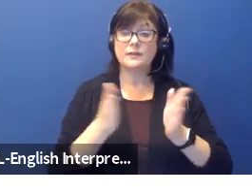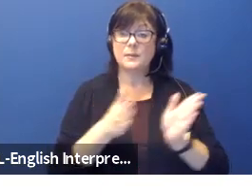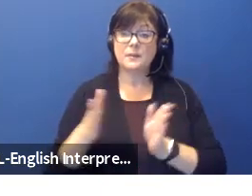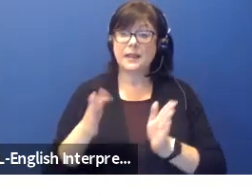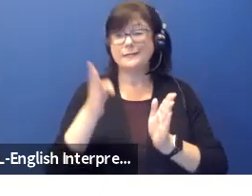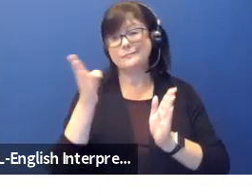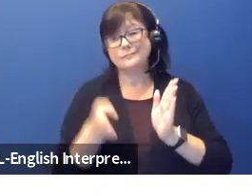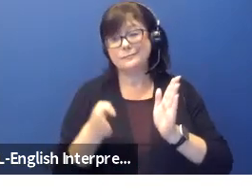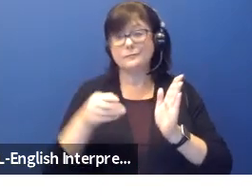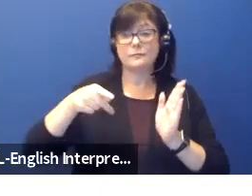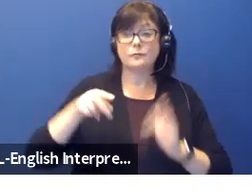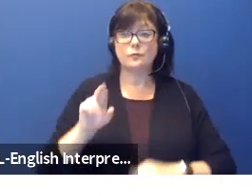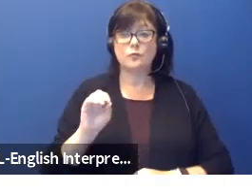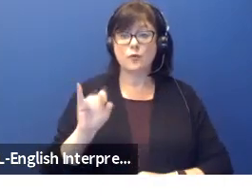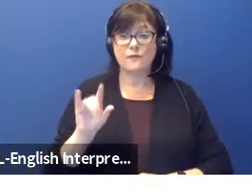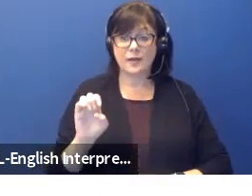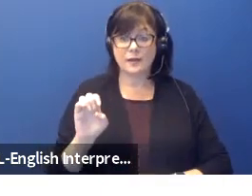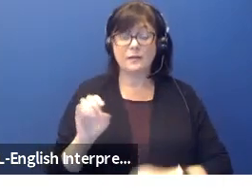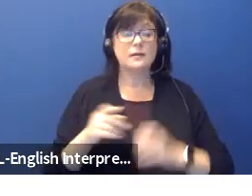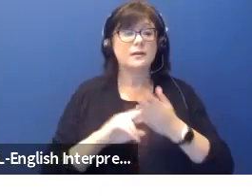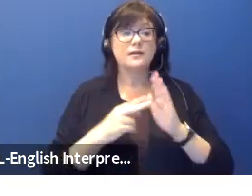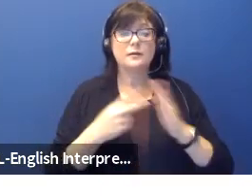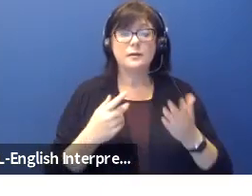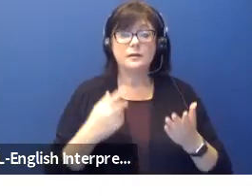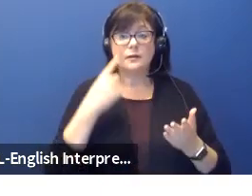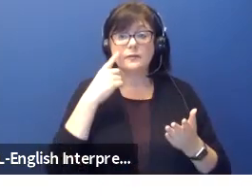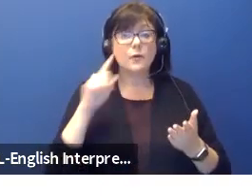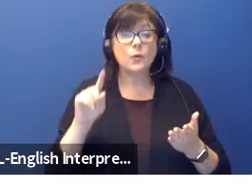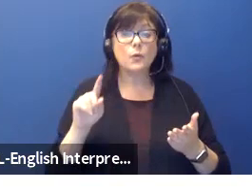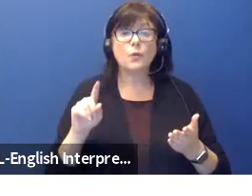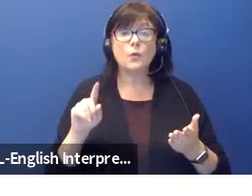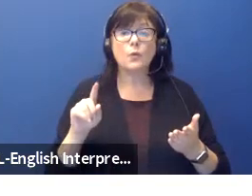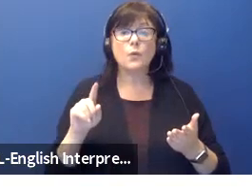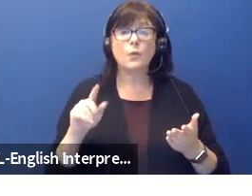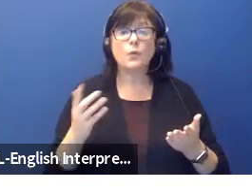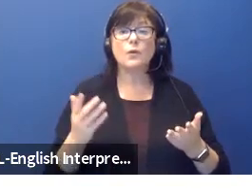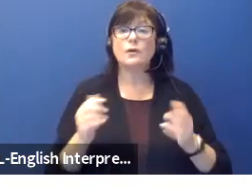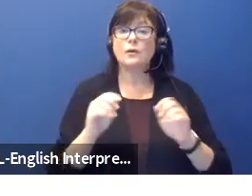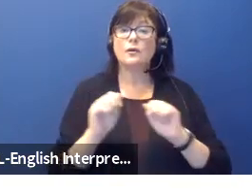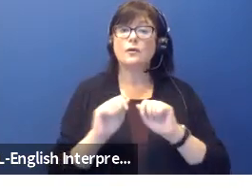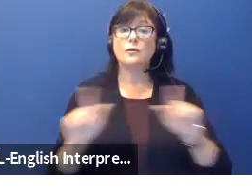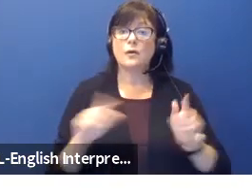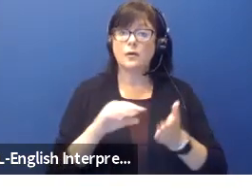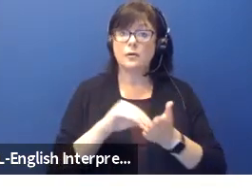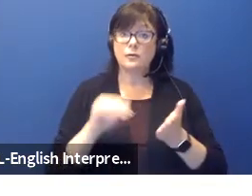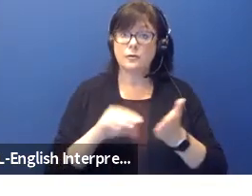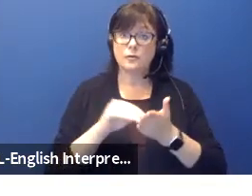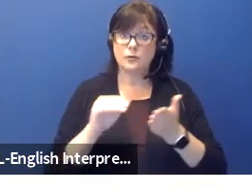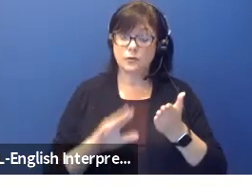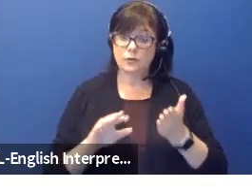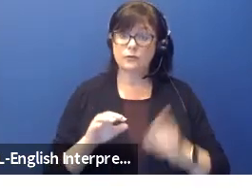And it's a summary of all the profile information for all of the learners that you have in